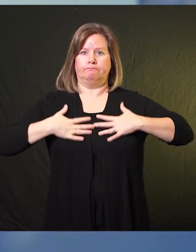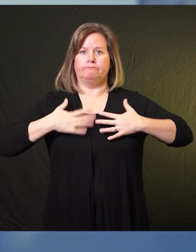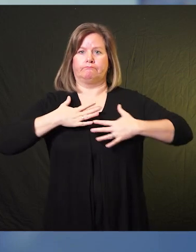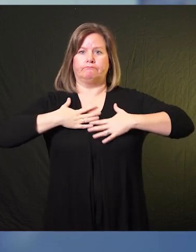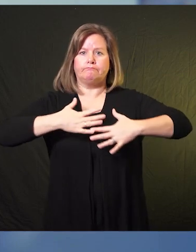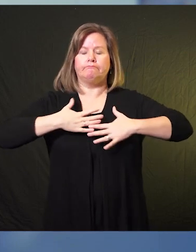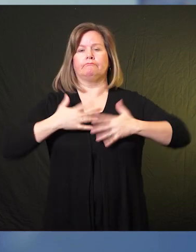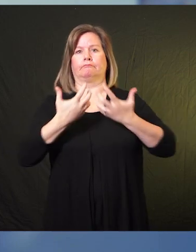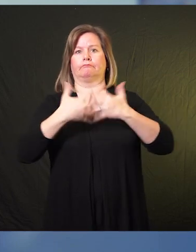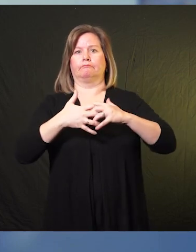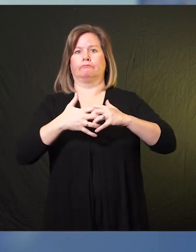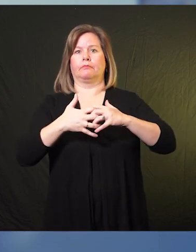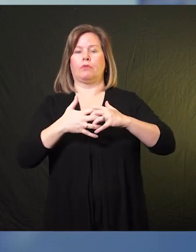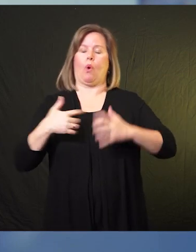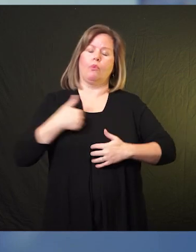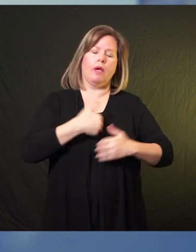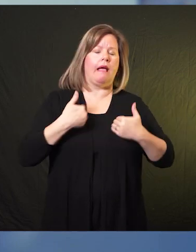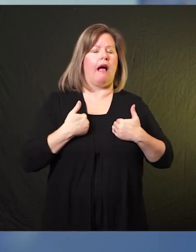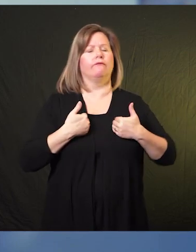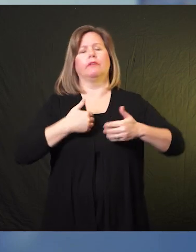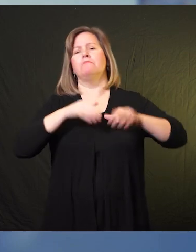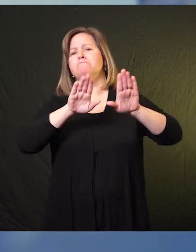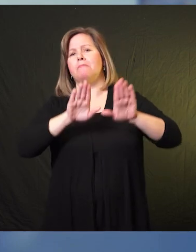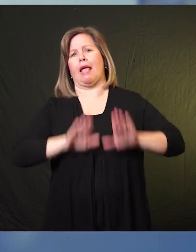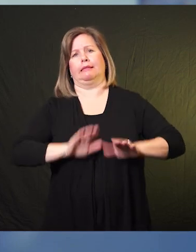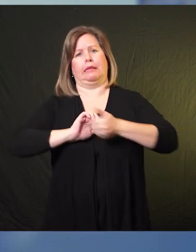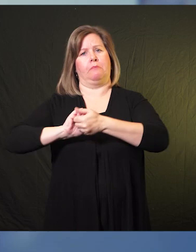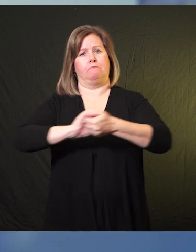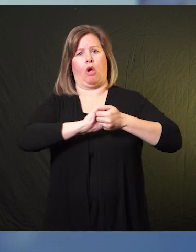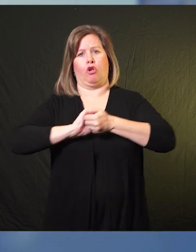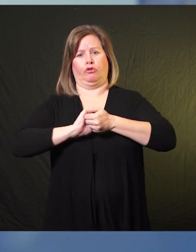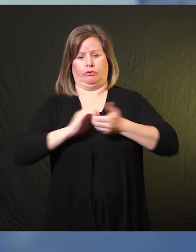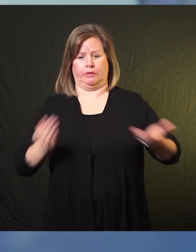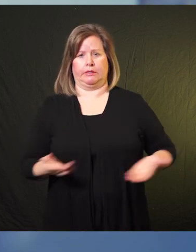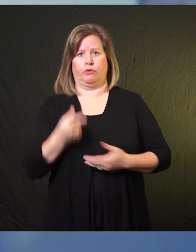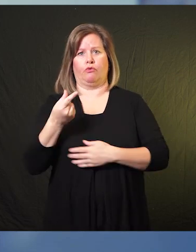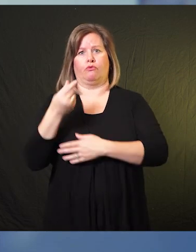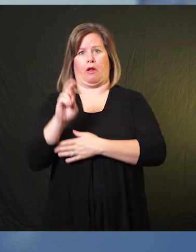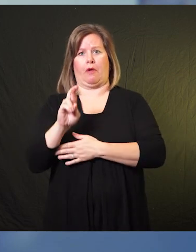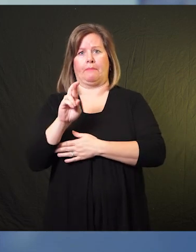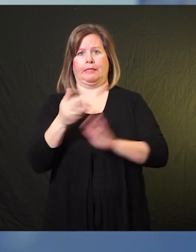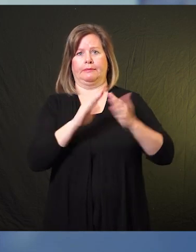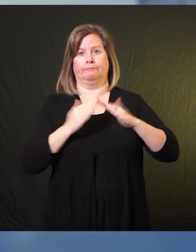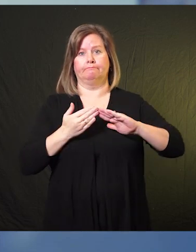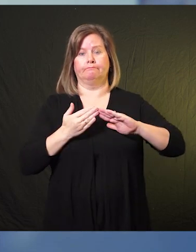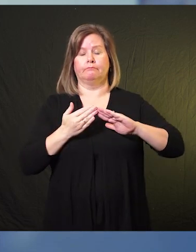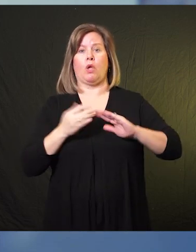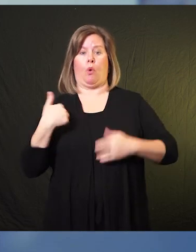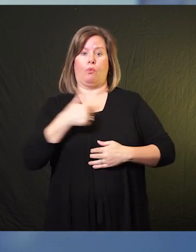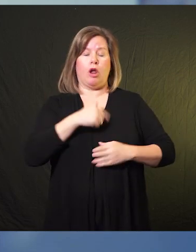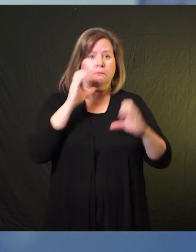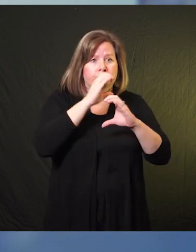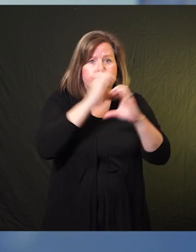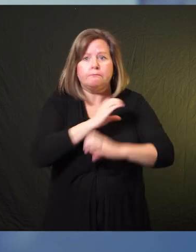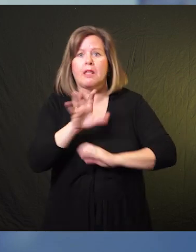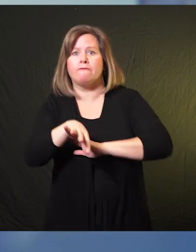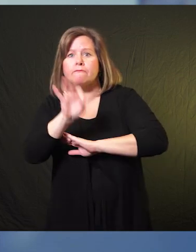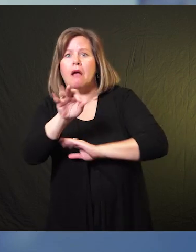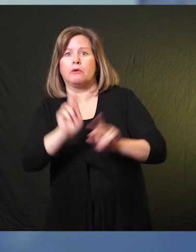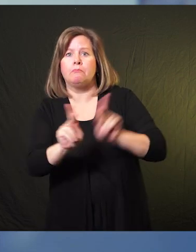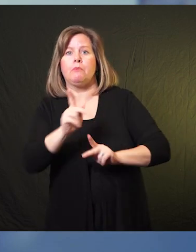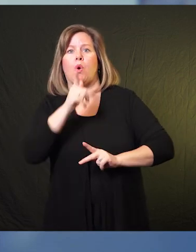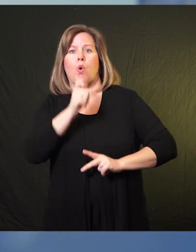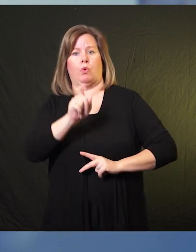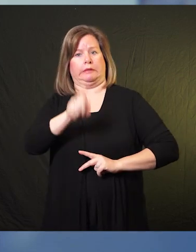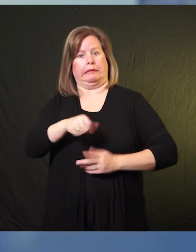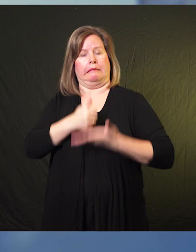have amazing partners in the Grand Rapids inner city area helping to make sure that we can find cases and we can treat them in